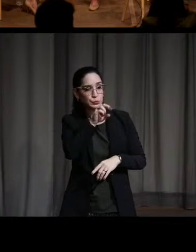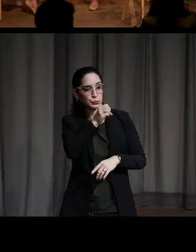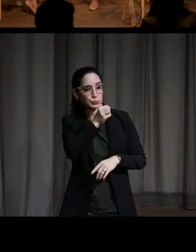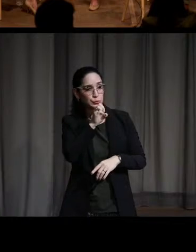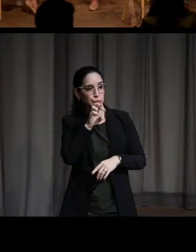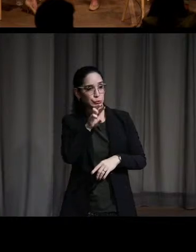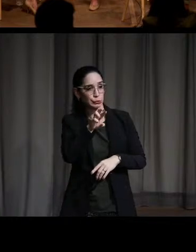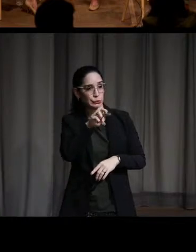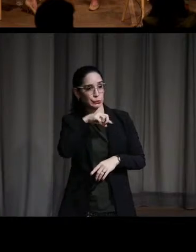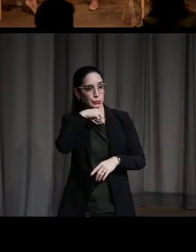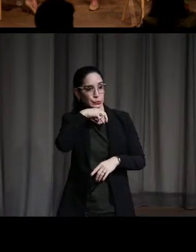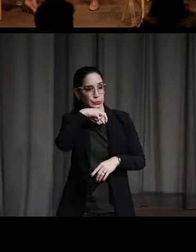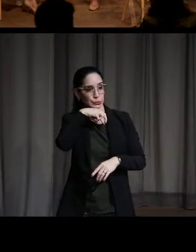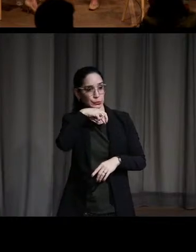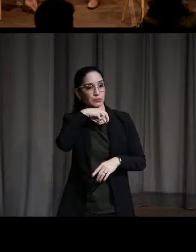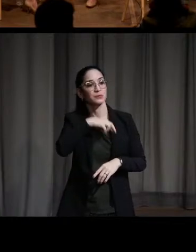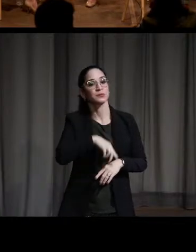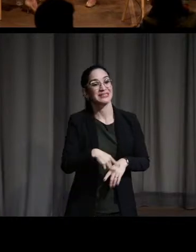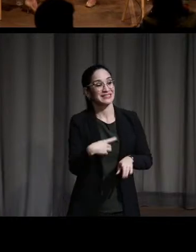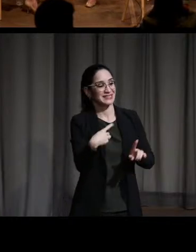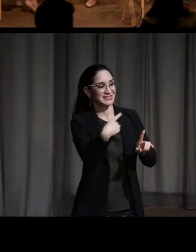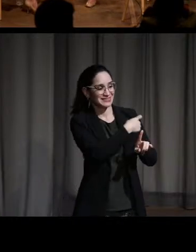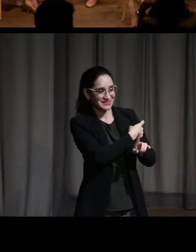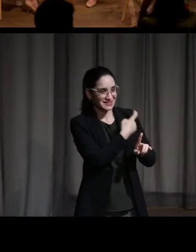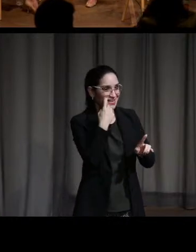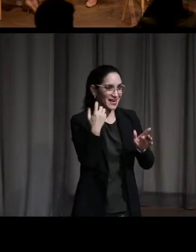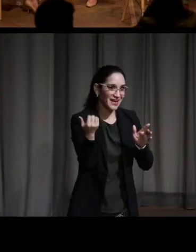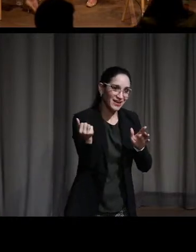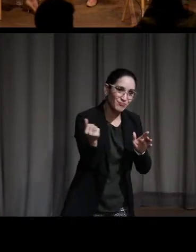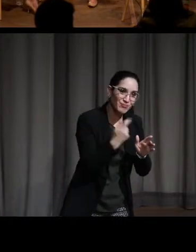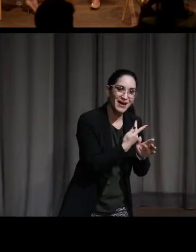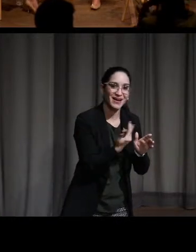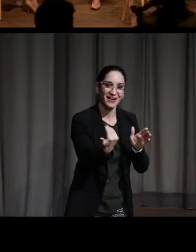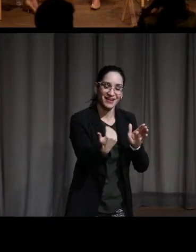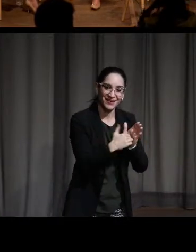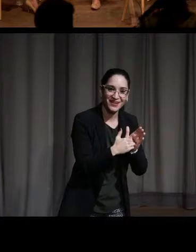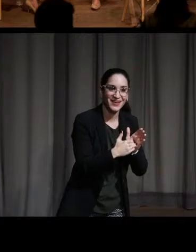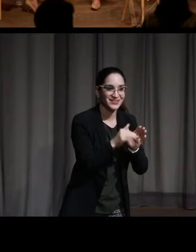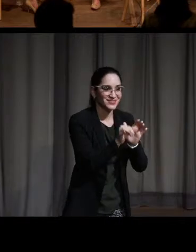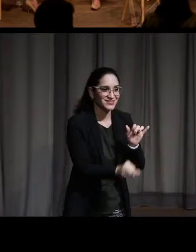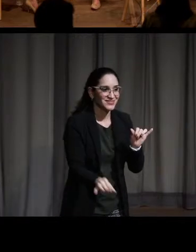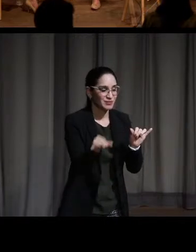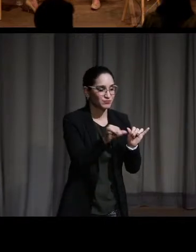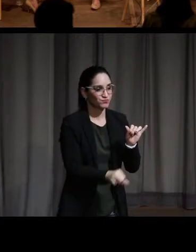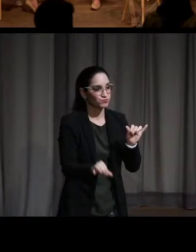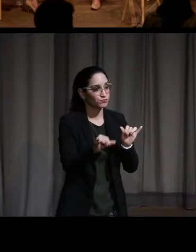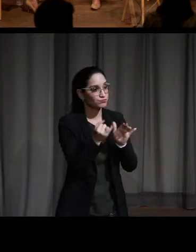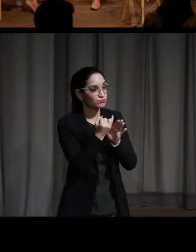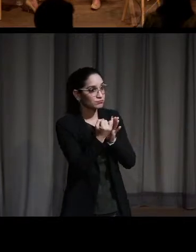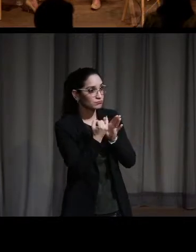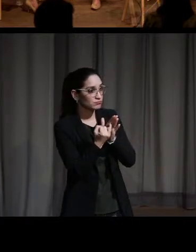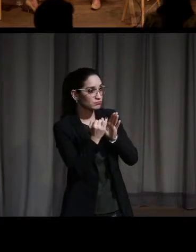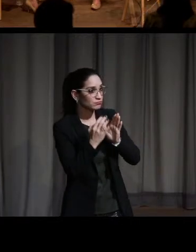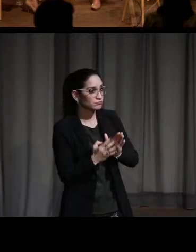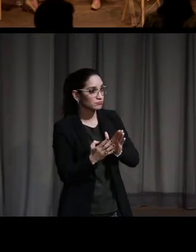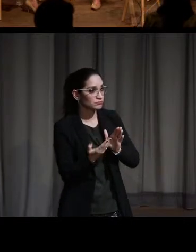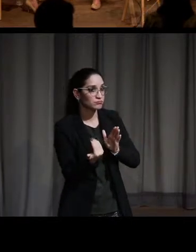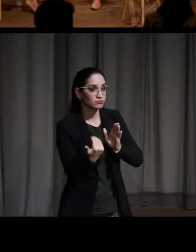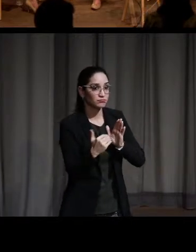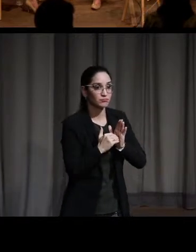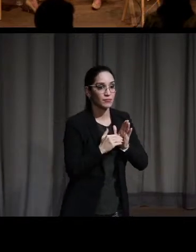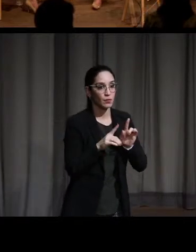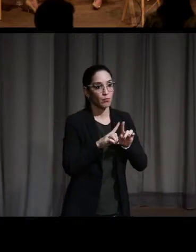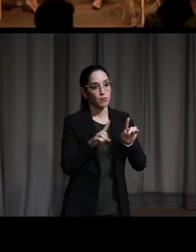would be tired after 20 years of painting a rooster, Yeah. he continues to paint the rooster. He just reinterprets